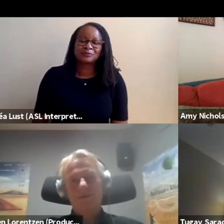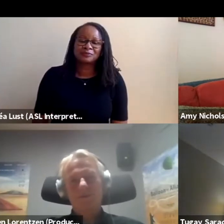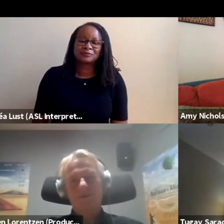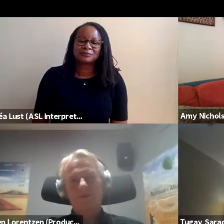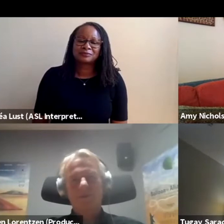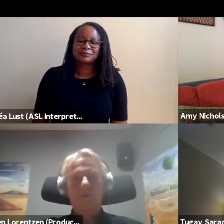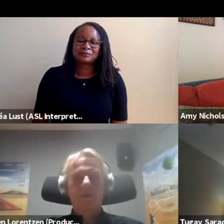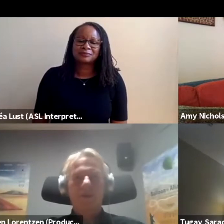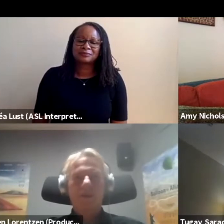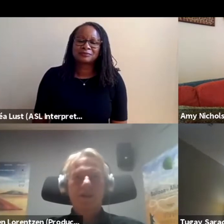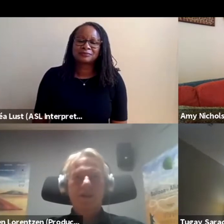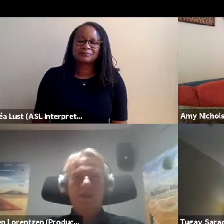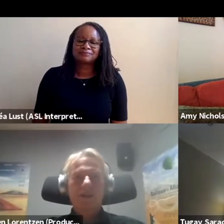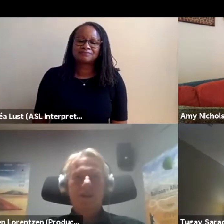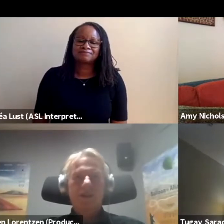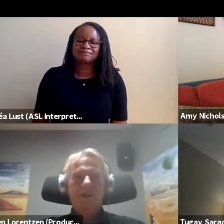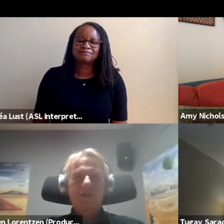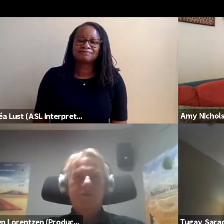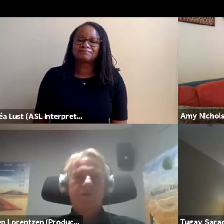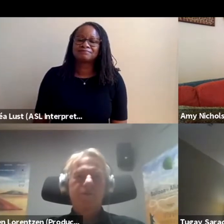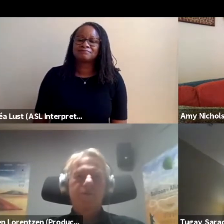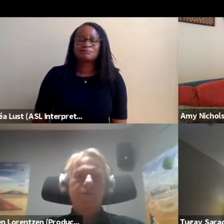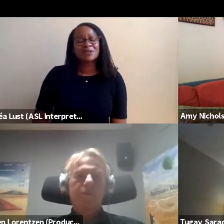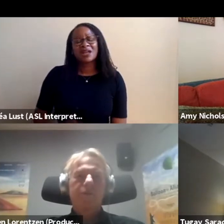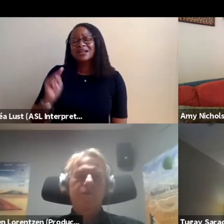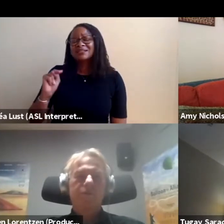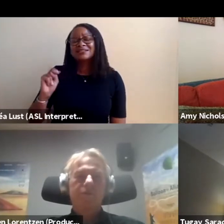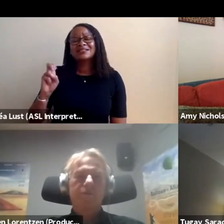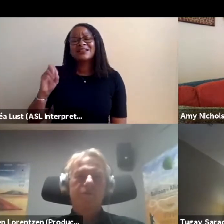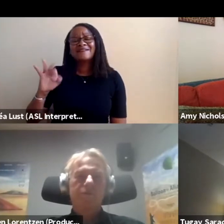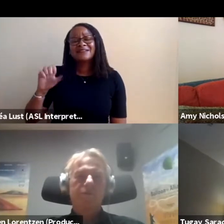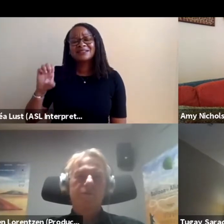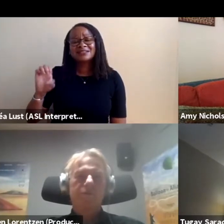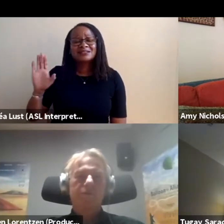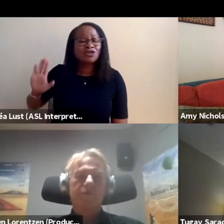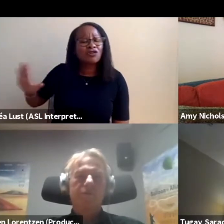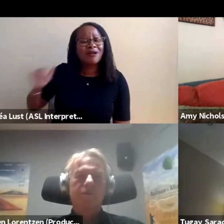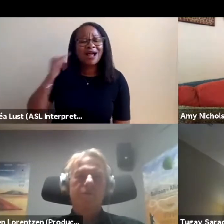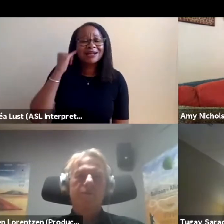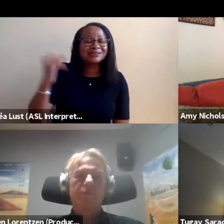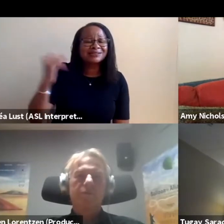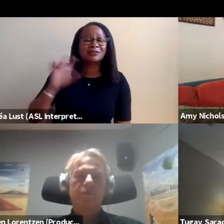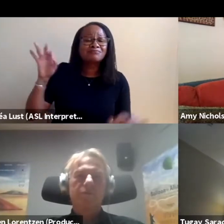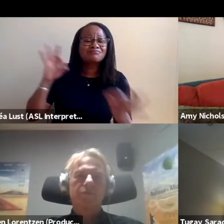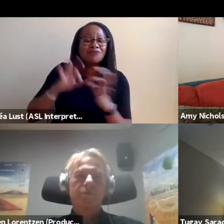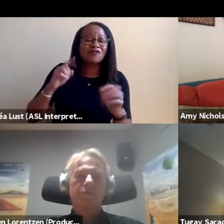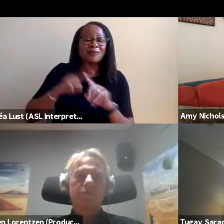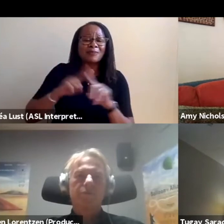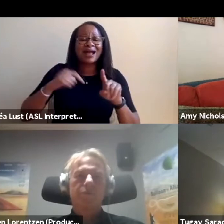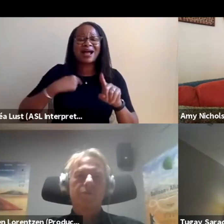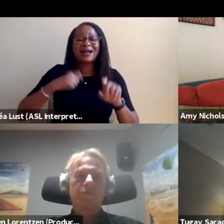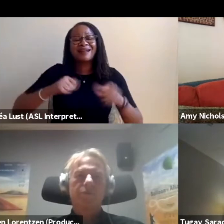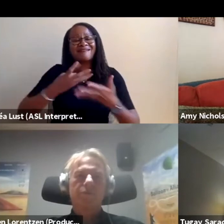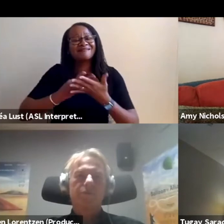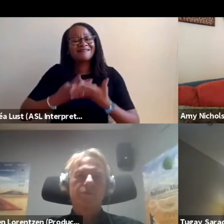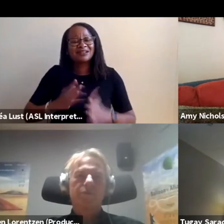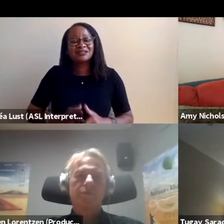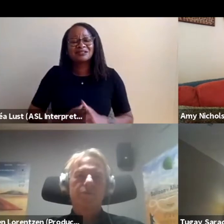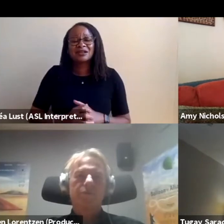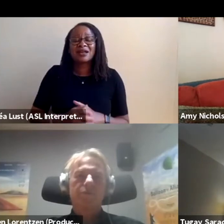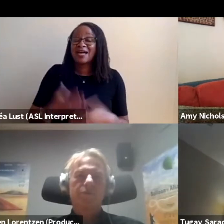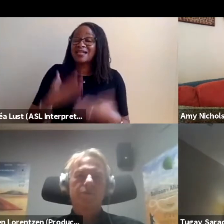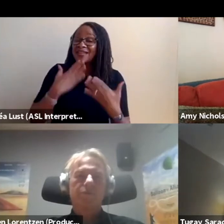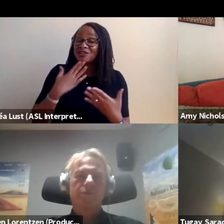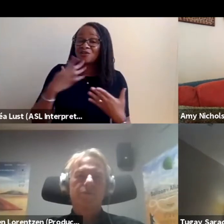but your ideas were perfect, so I could filter. And thank you mentioning Anders and all the